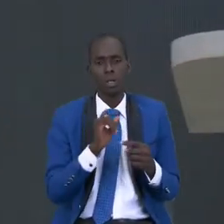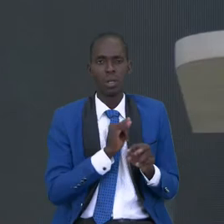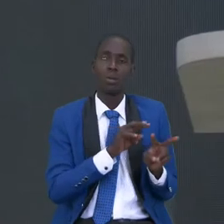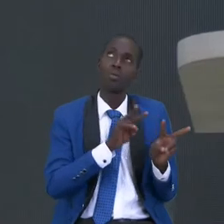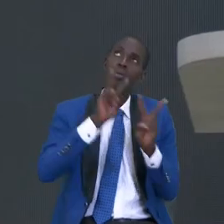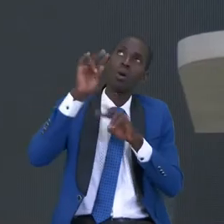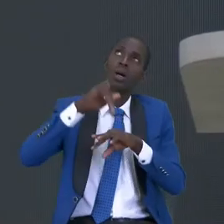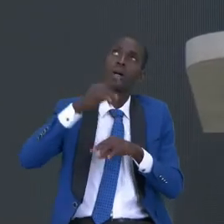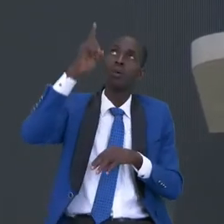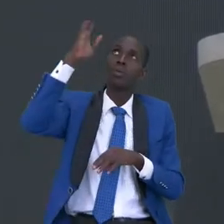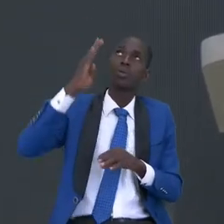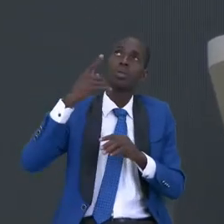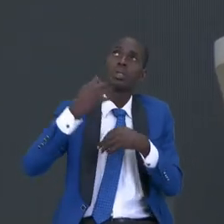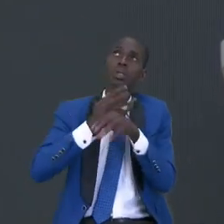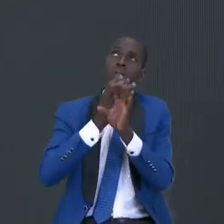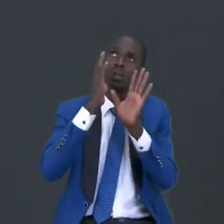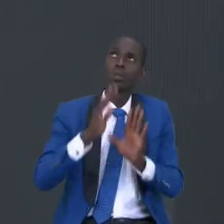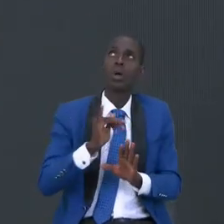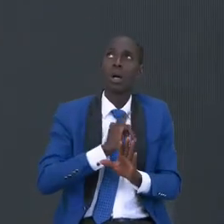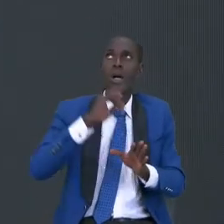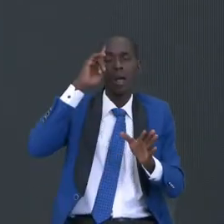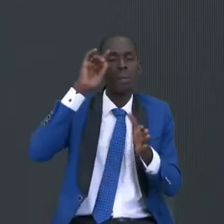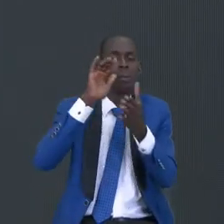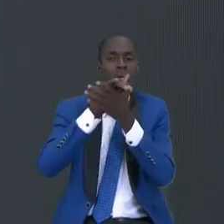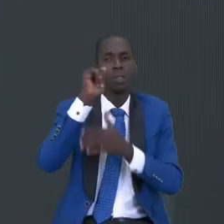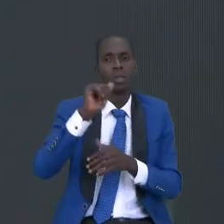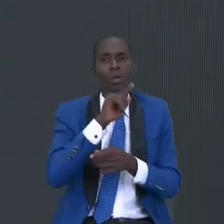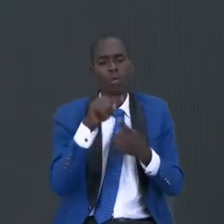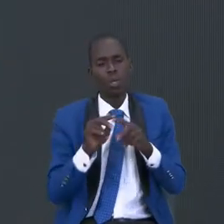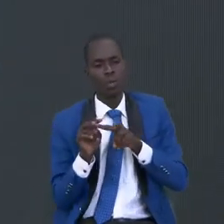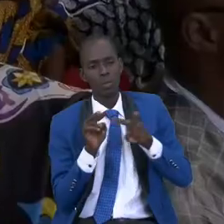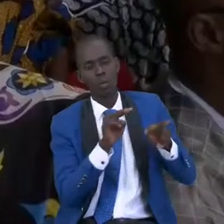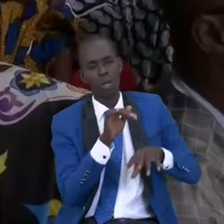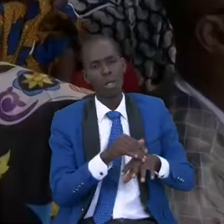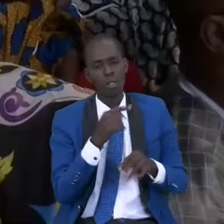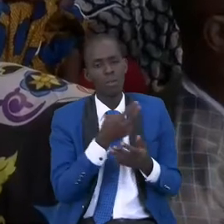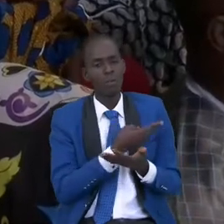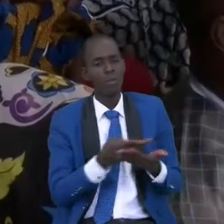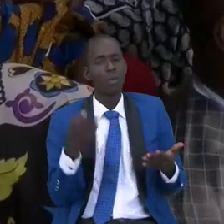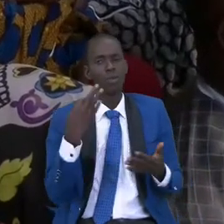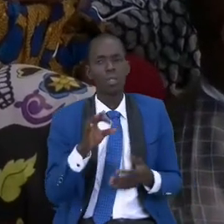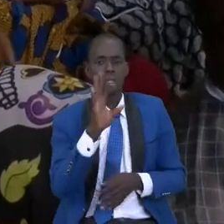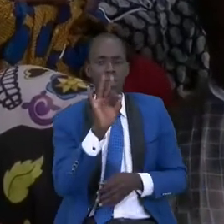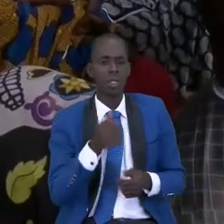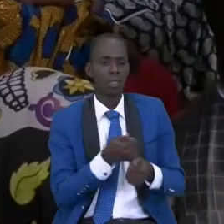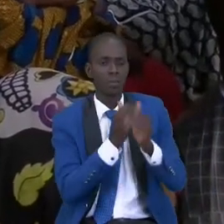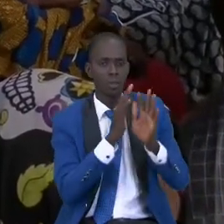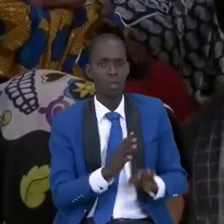Creator, Lord, I believe. When I remember the failure of the 9 disciples, help